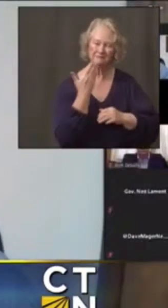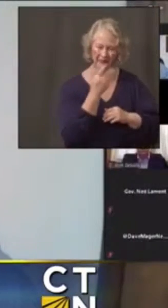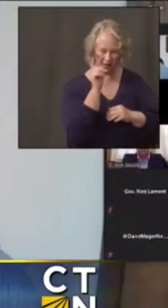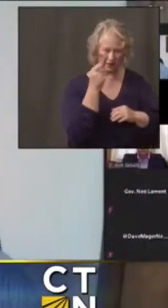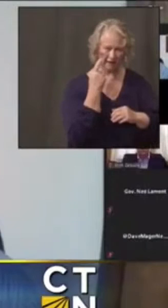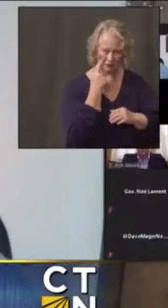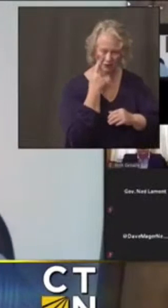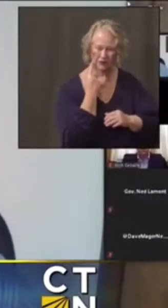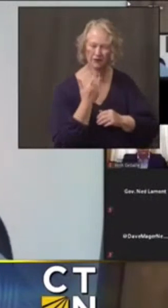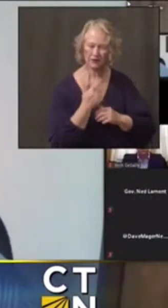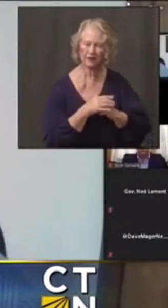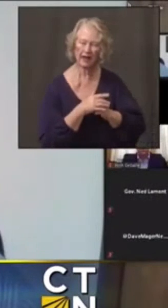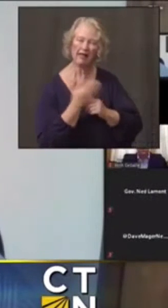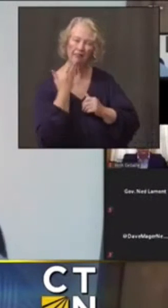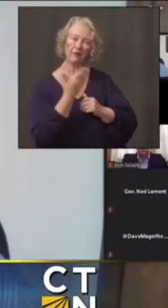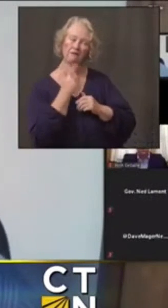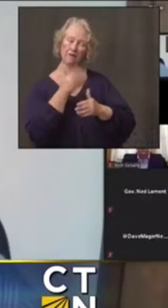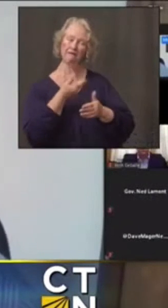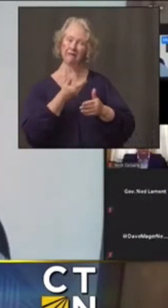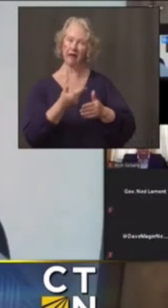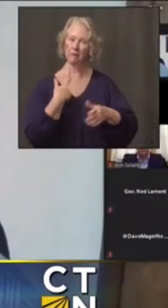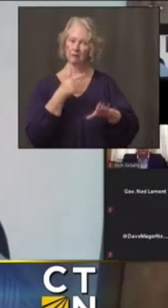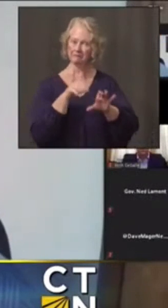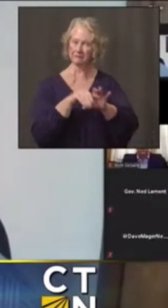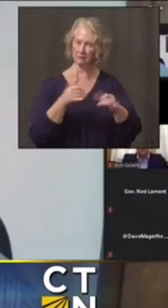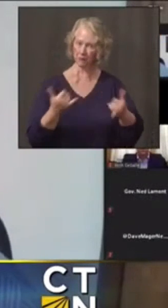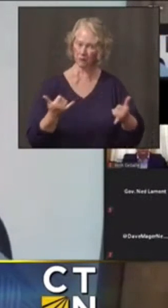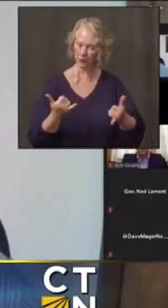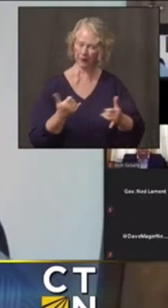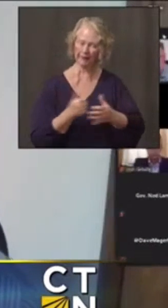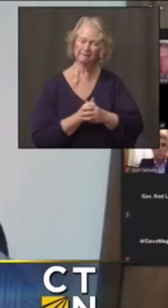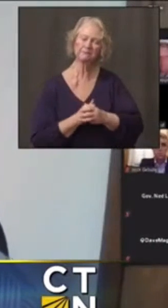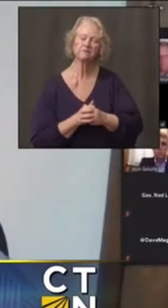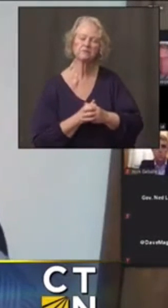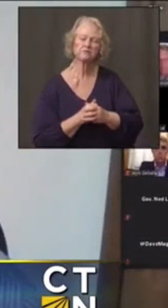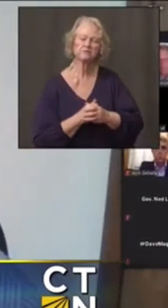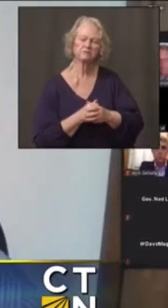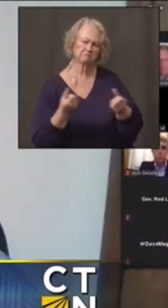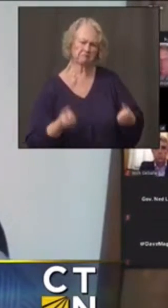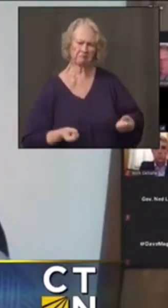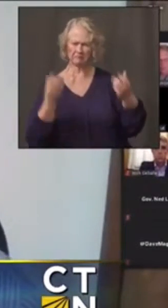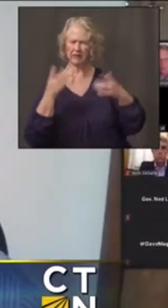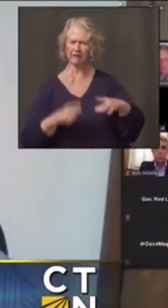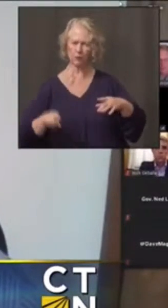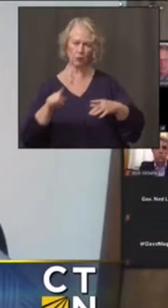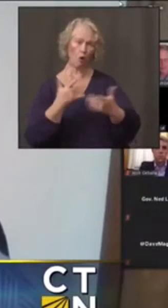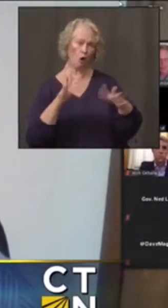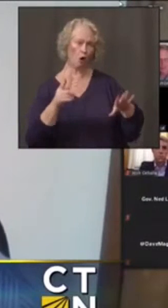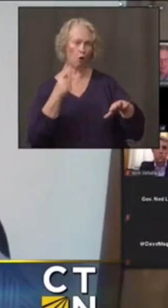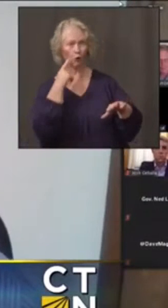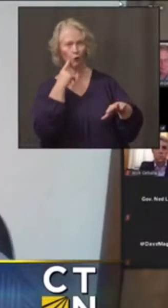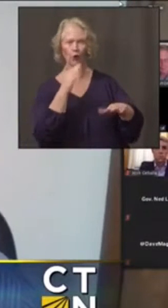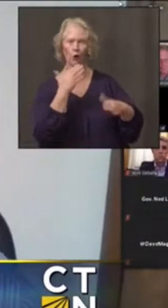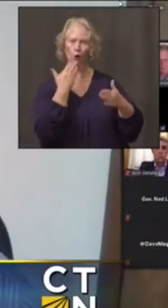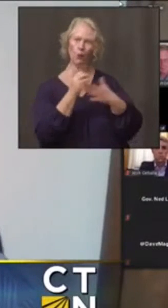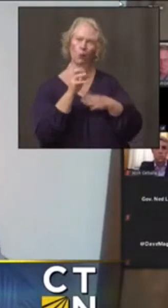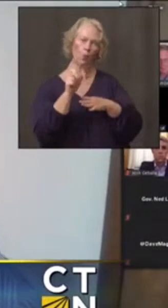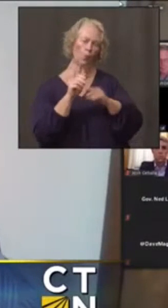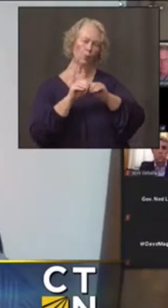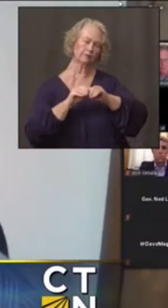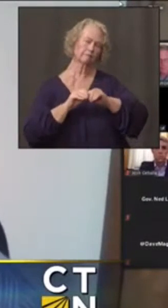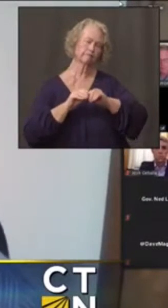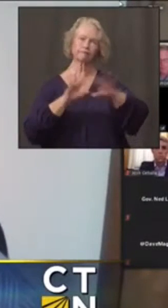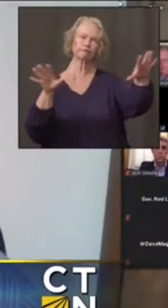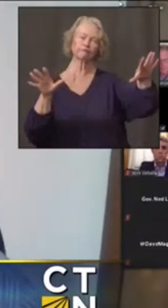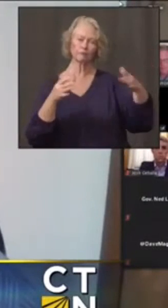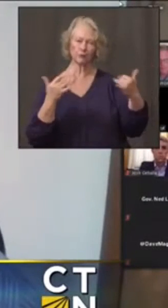for inviting me to be a part of this today. Many of you have heard the good news. It's been in the national news,